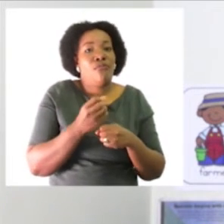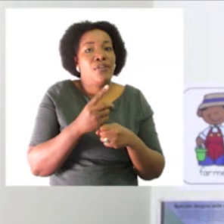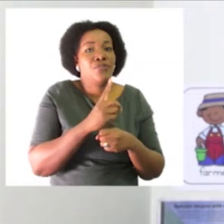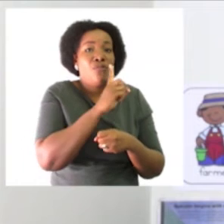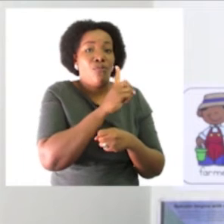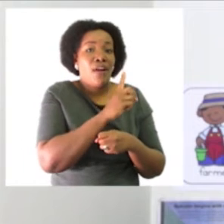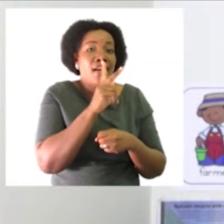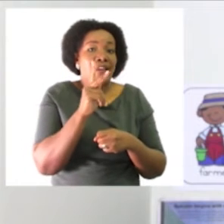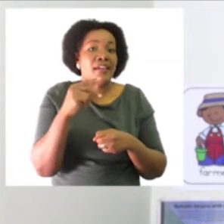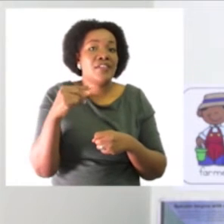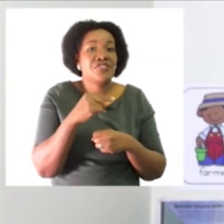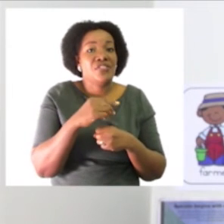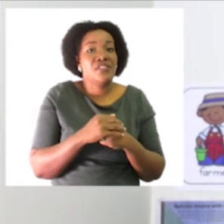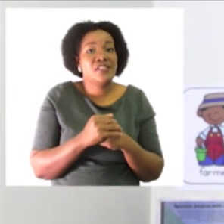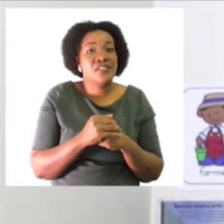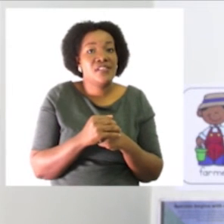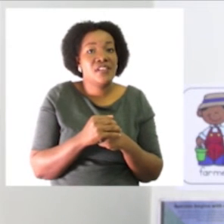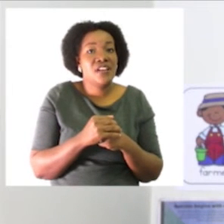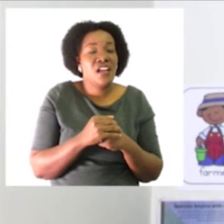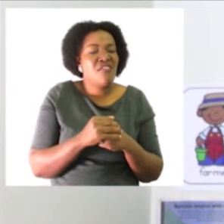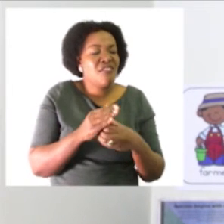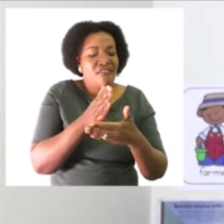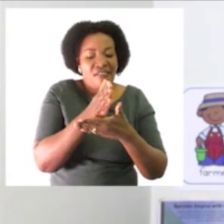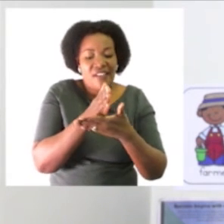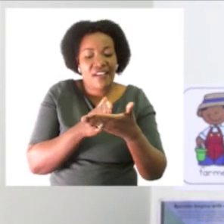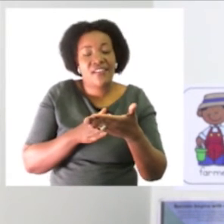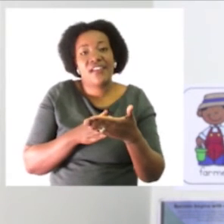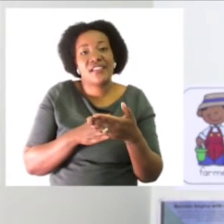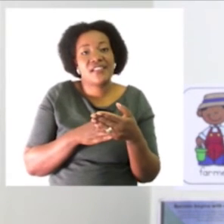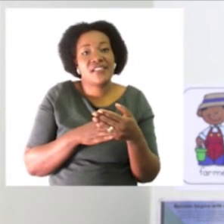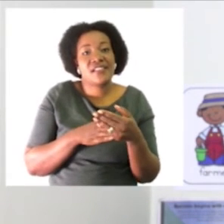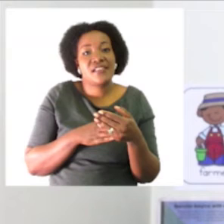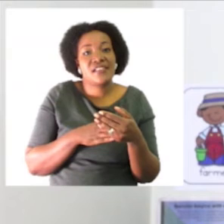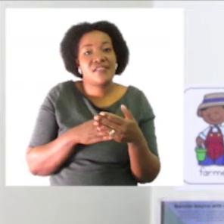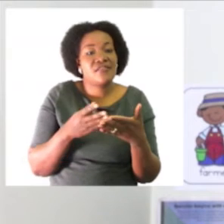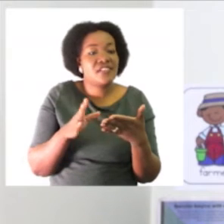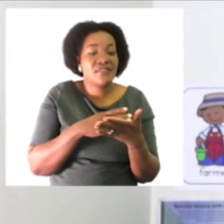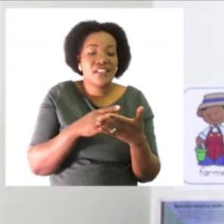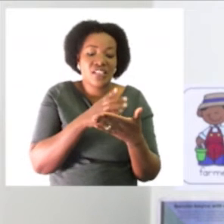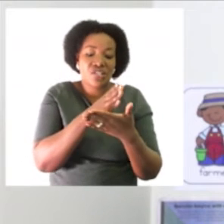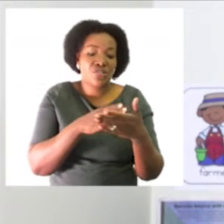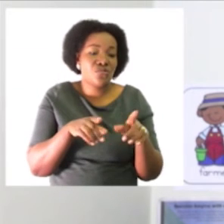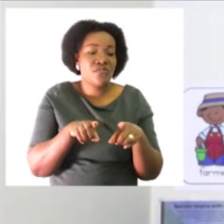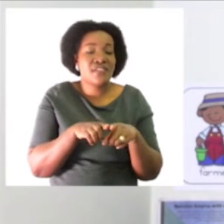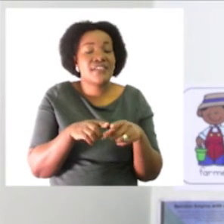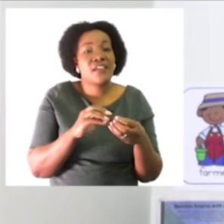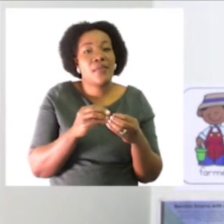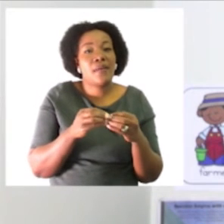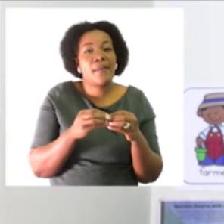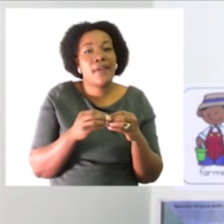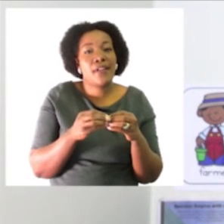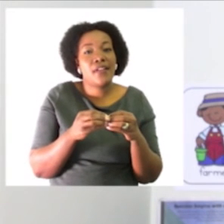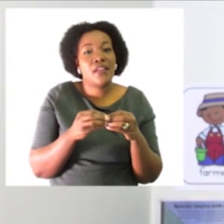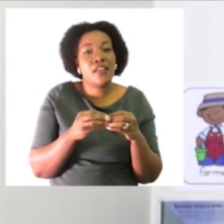Into 1 kilogram. So if we have to halve this kilogram into 2 equal halves, each of these halves will